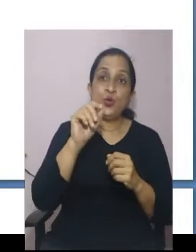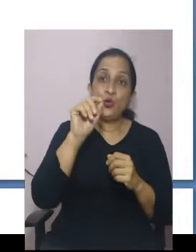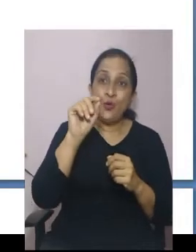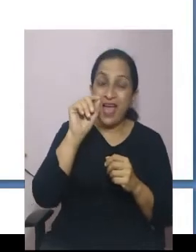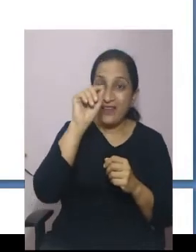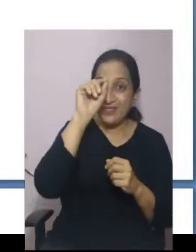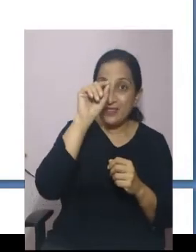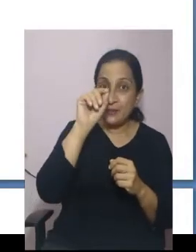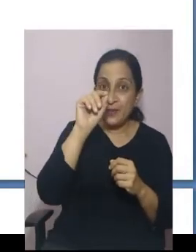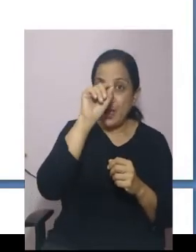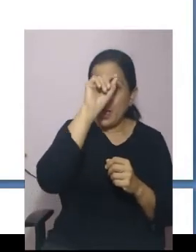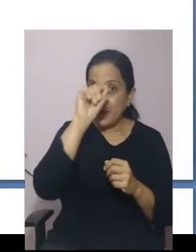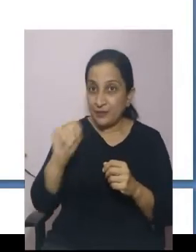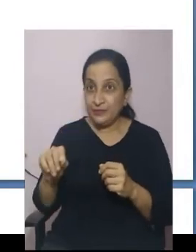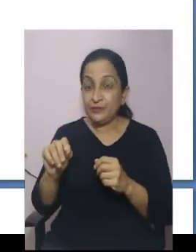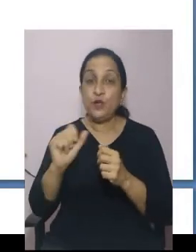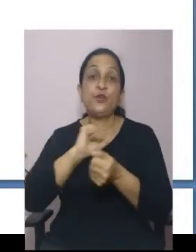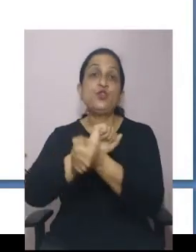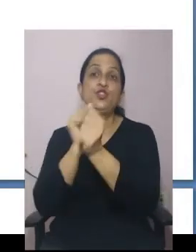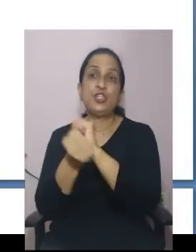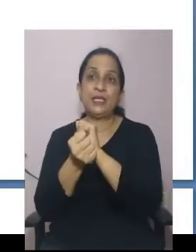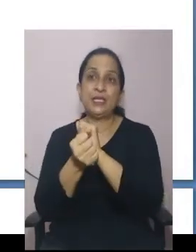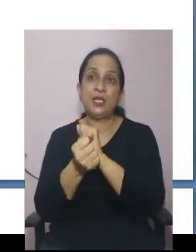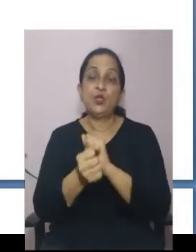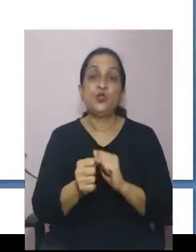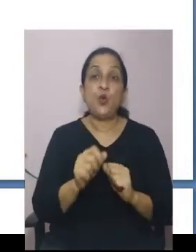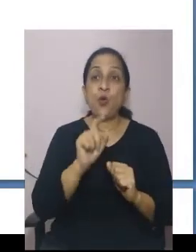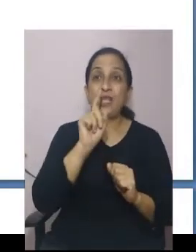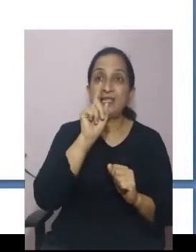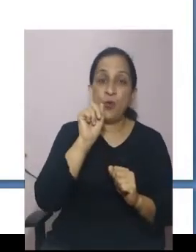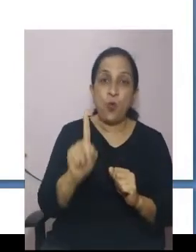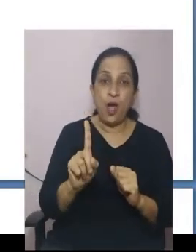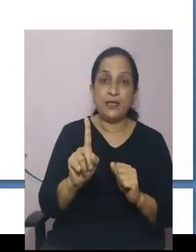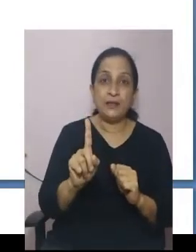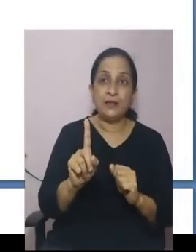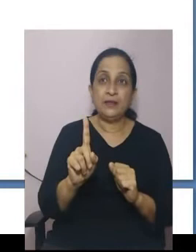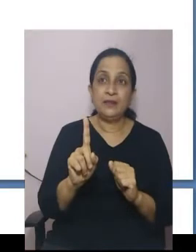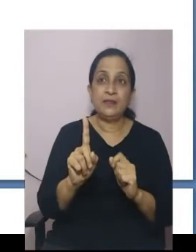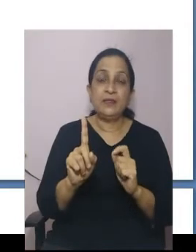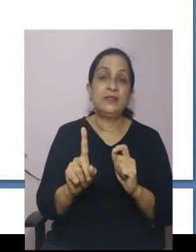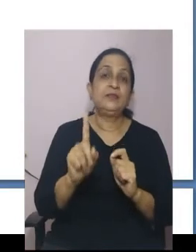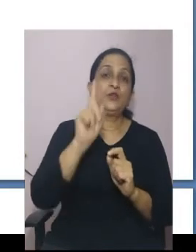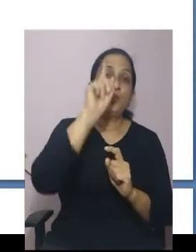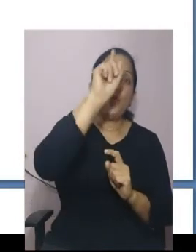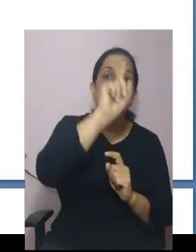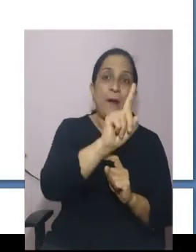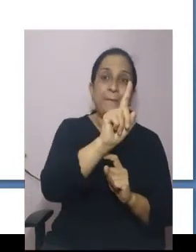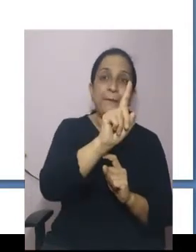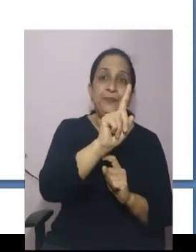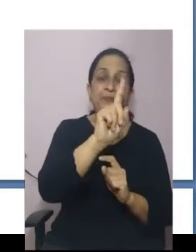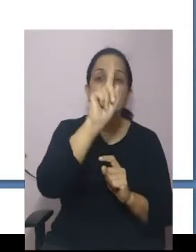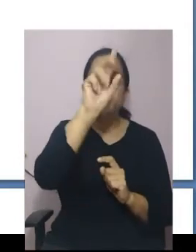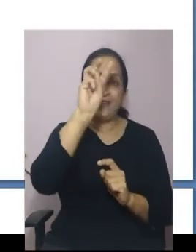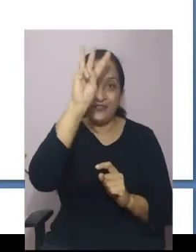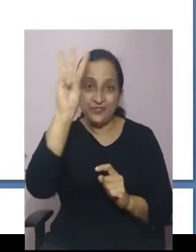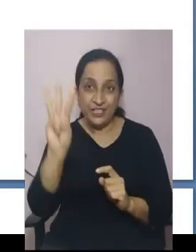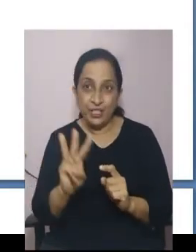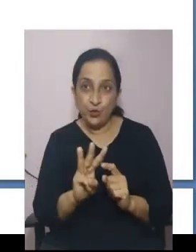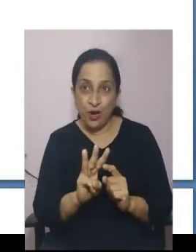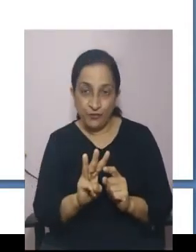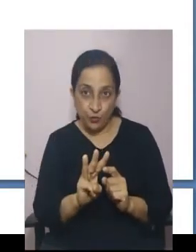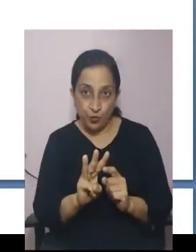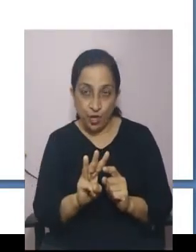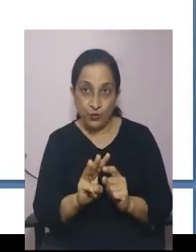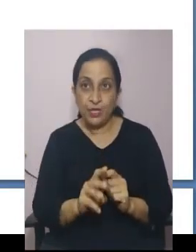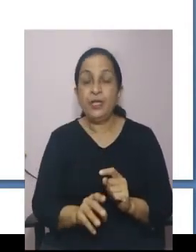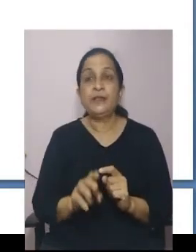elements are interchanged. 1 goes here and 3 comes here. So 1 is here, okay, 3